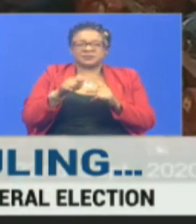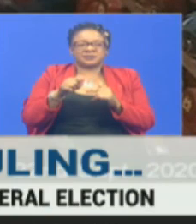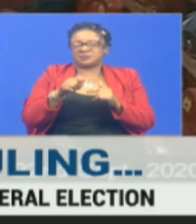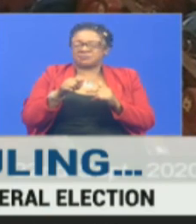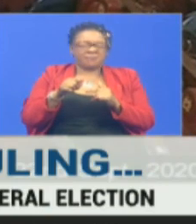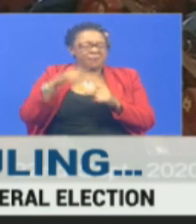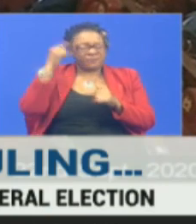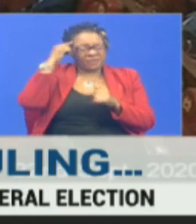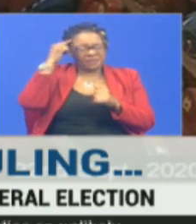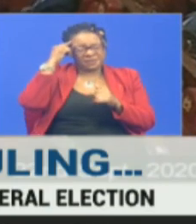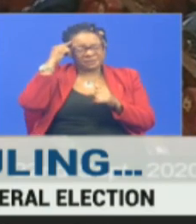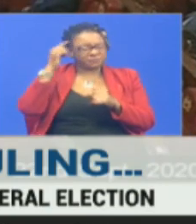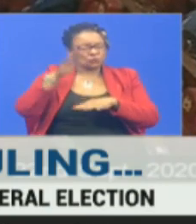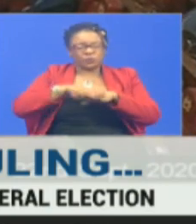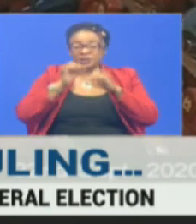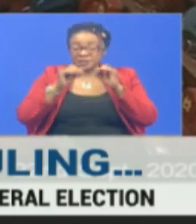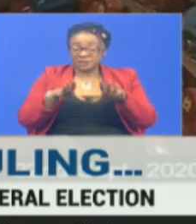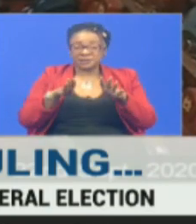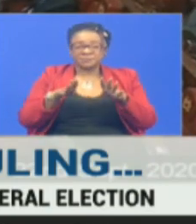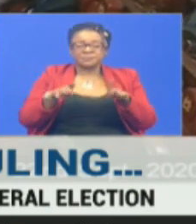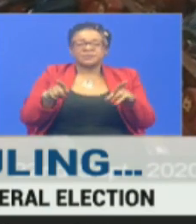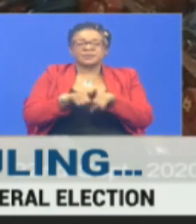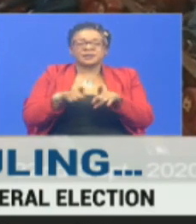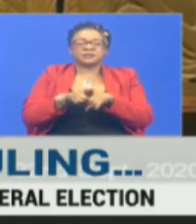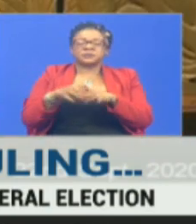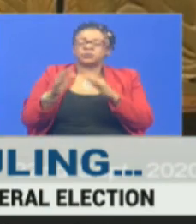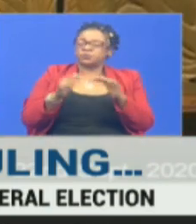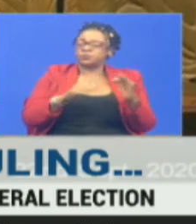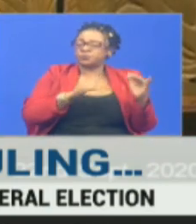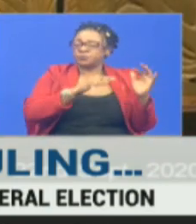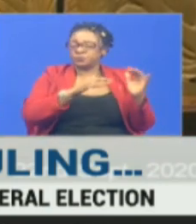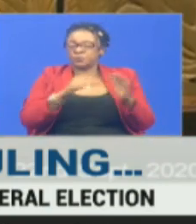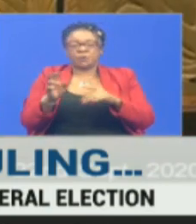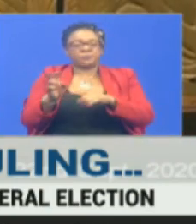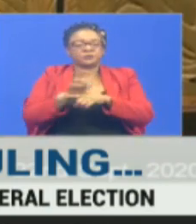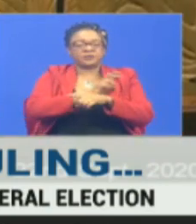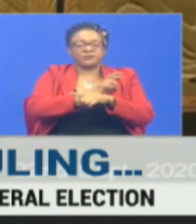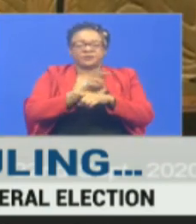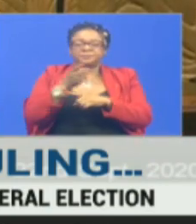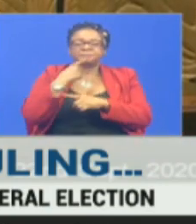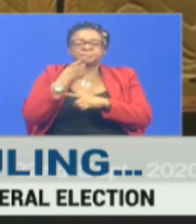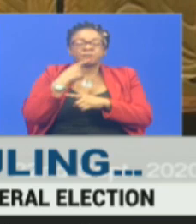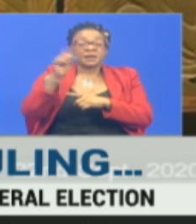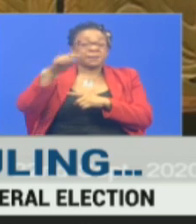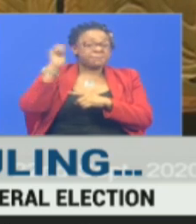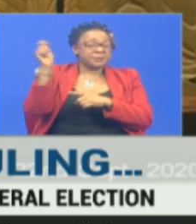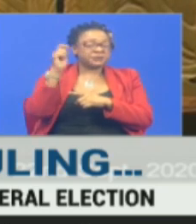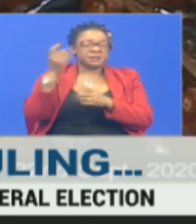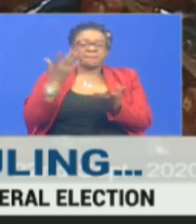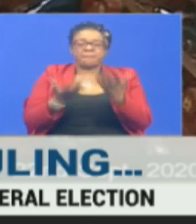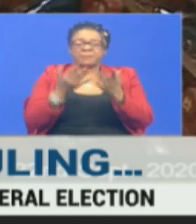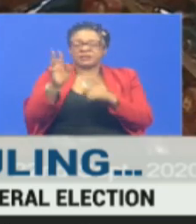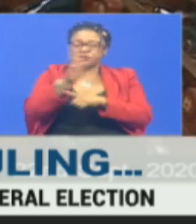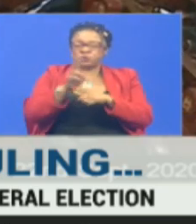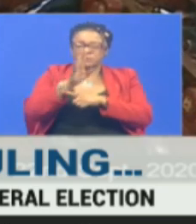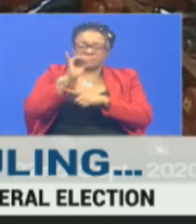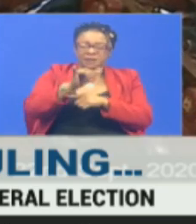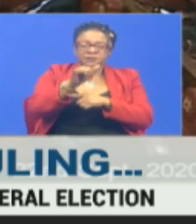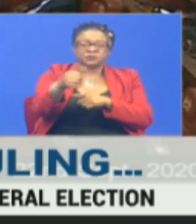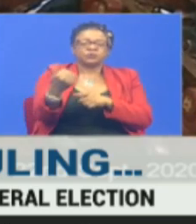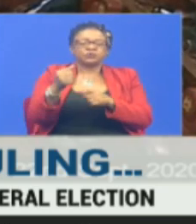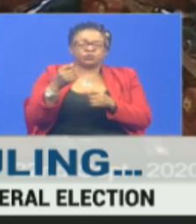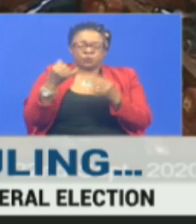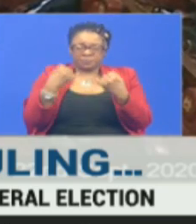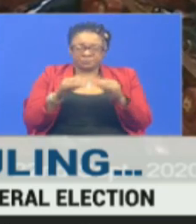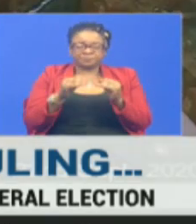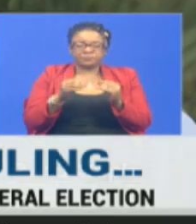as deliberations continue, observers argue that the President may use this as a political weapon to whip the House